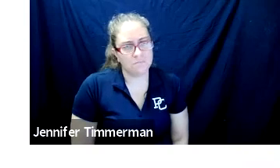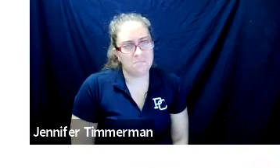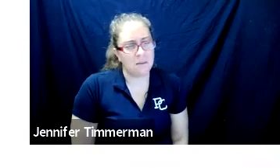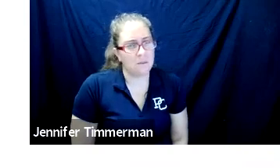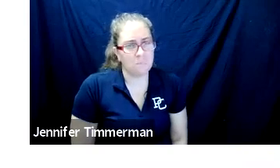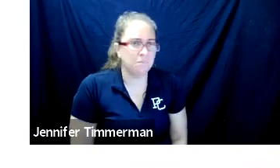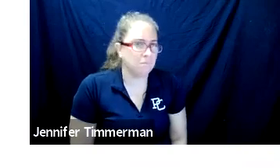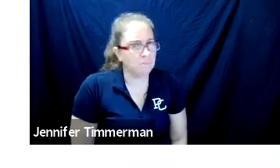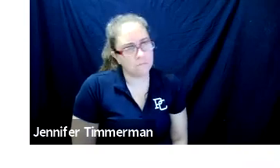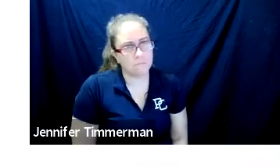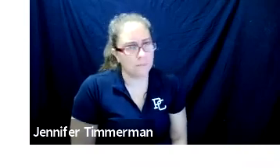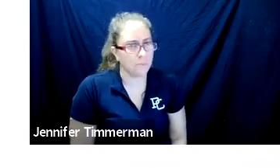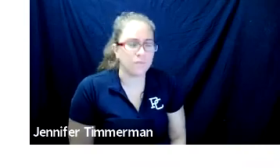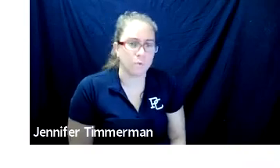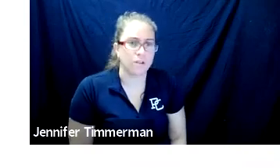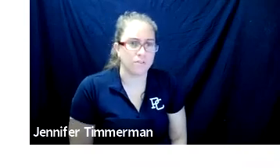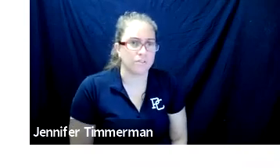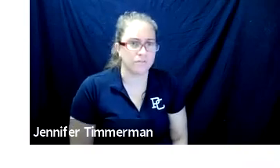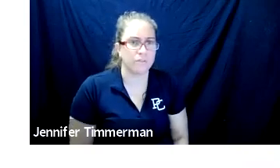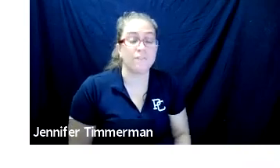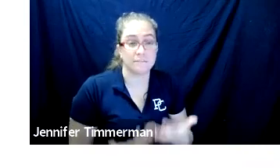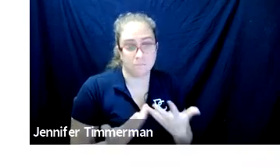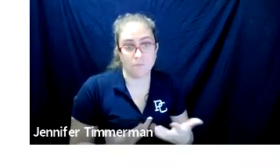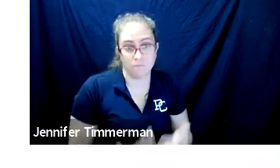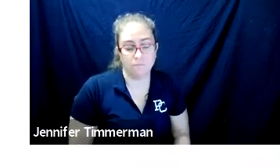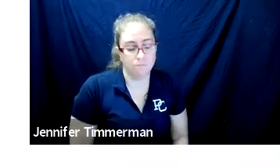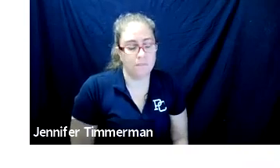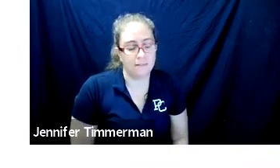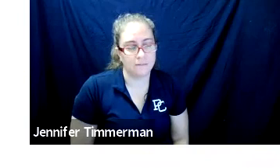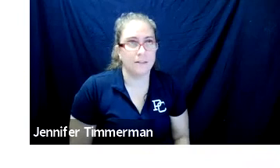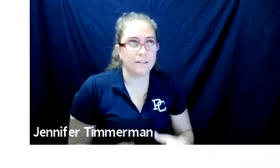conversationally, maybe 3 to 4 years of